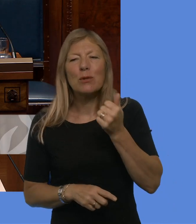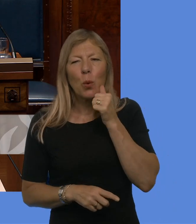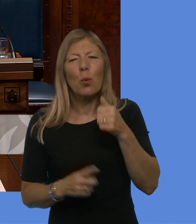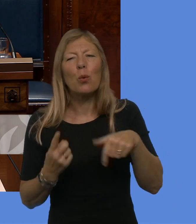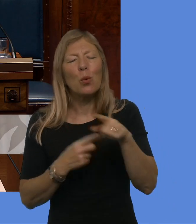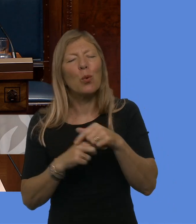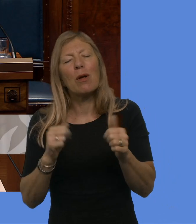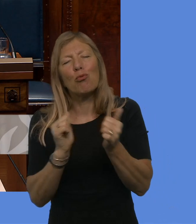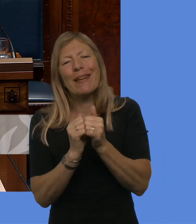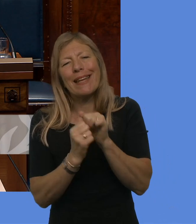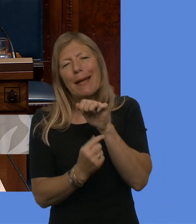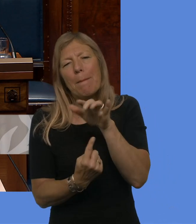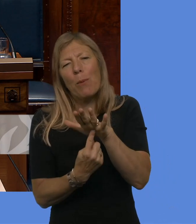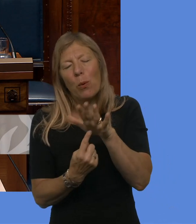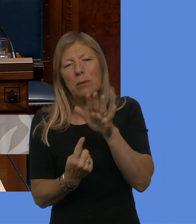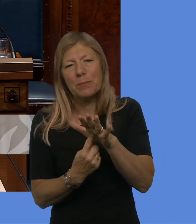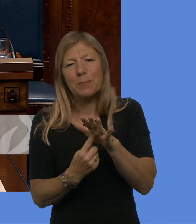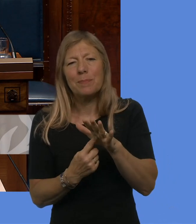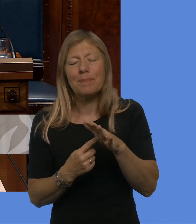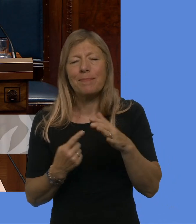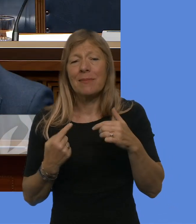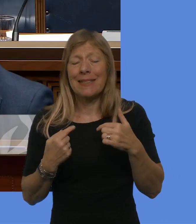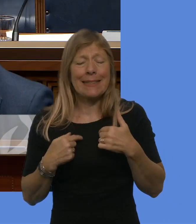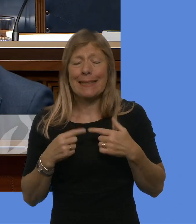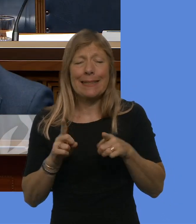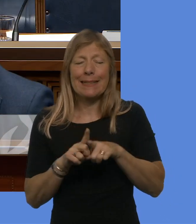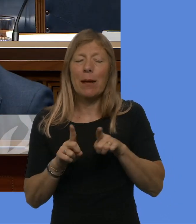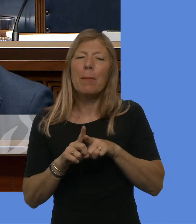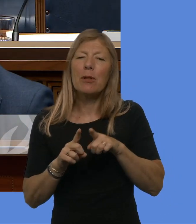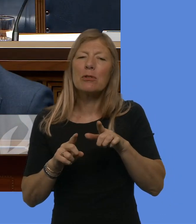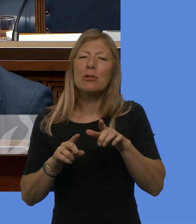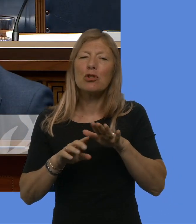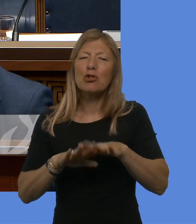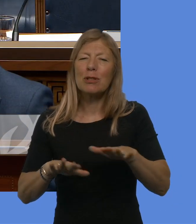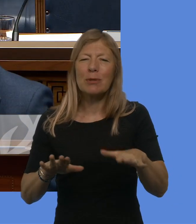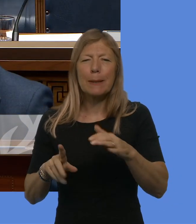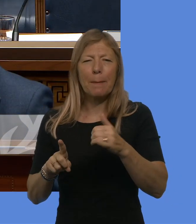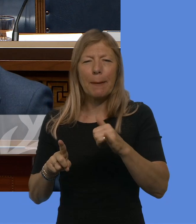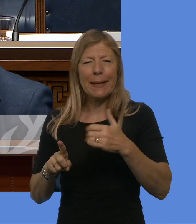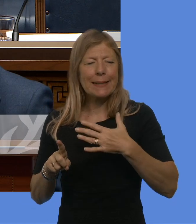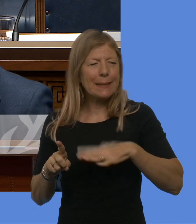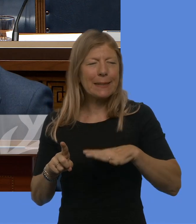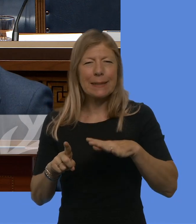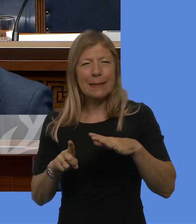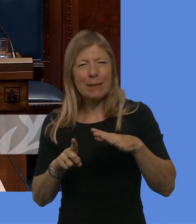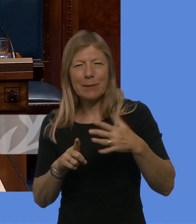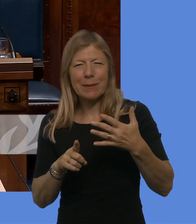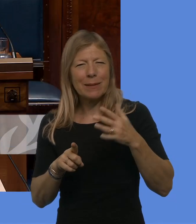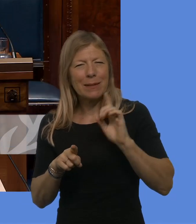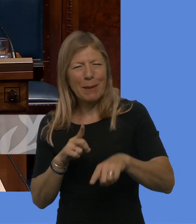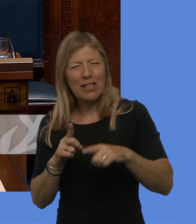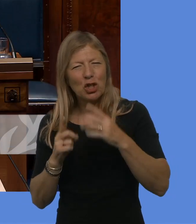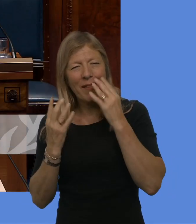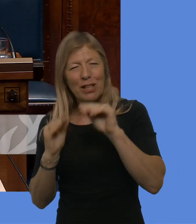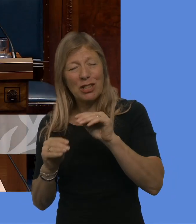special educational needs, and will he also apply that same logic to those children who are in need of a special educational